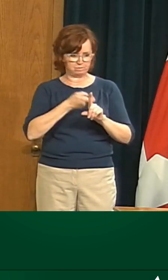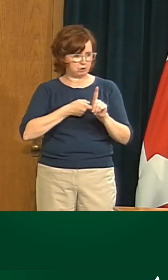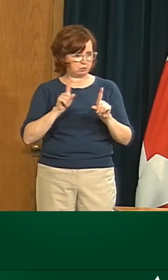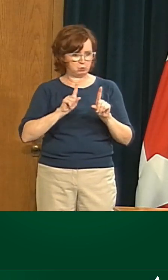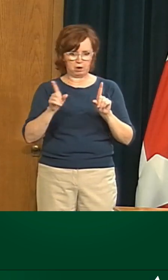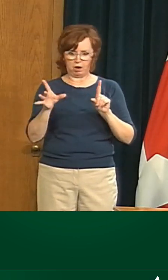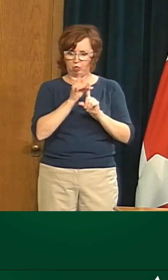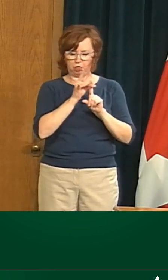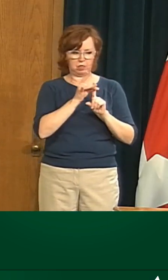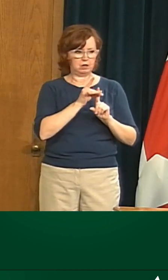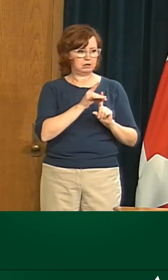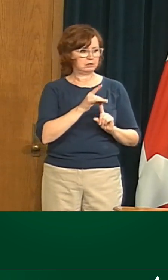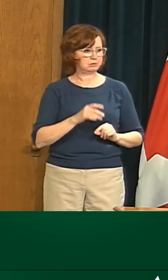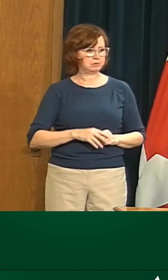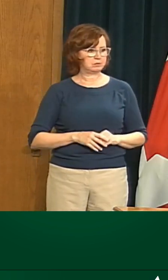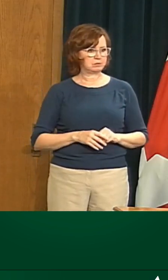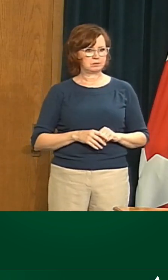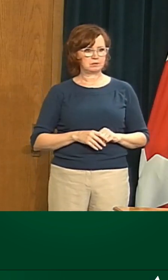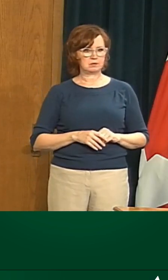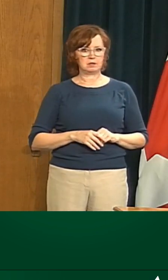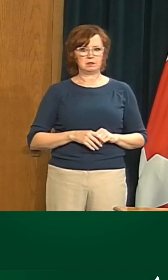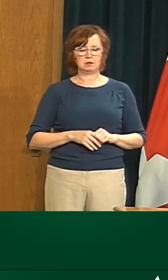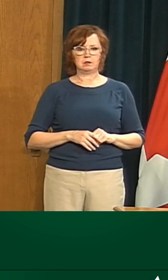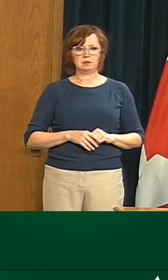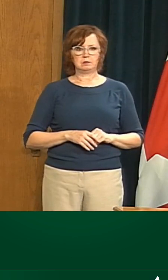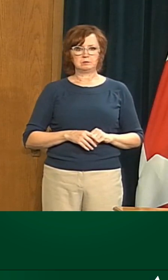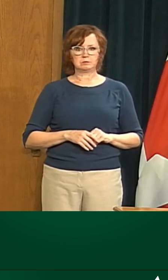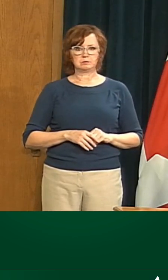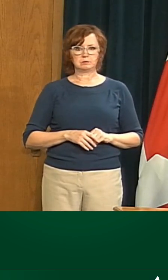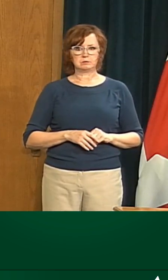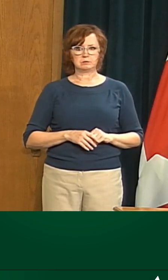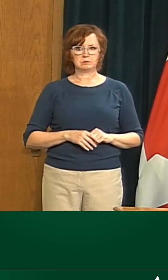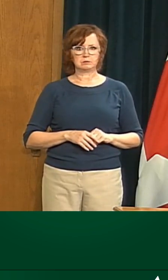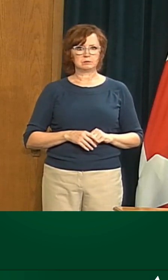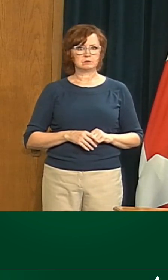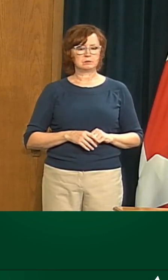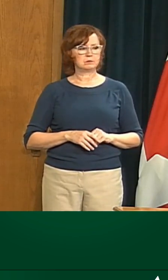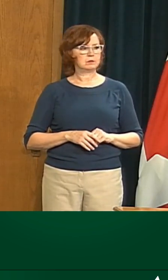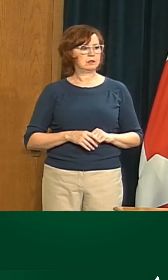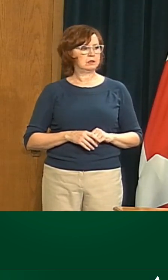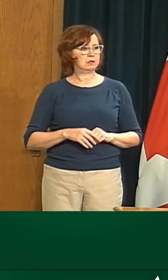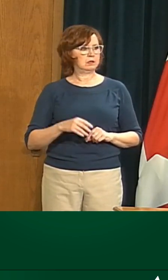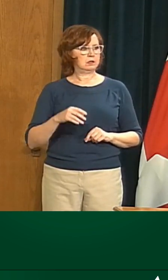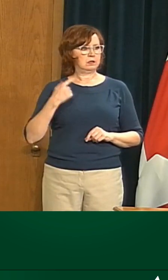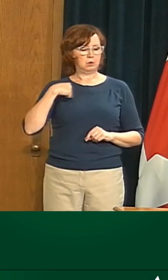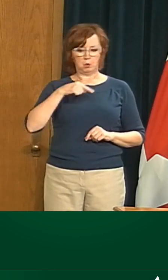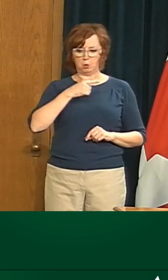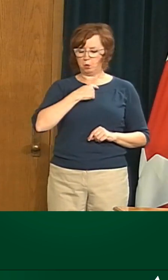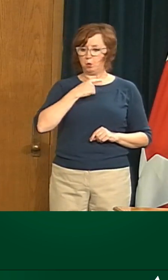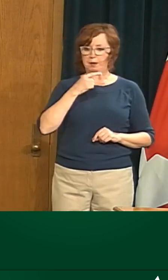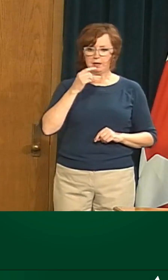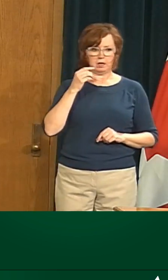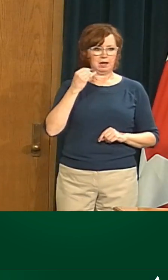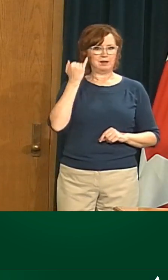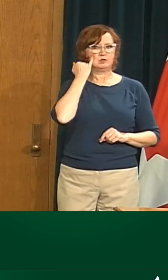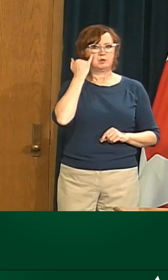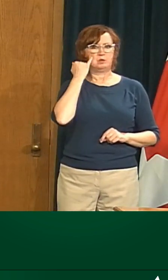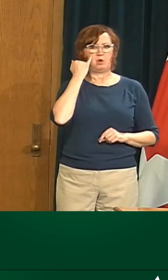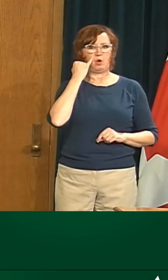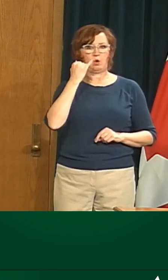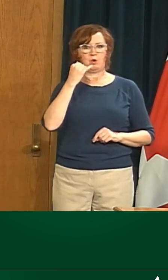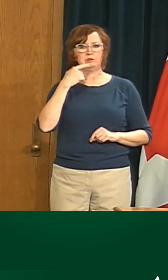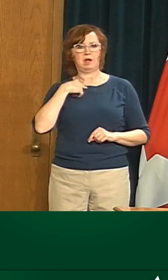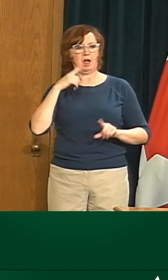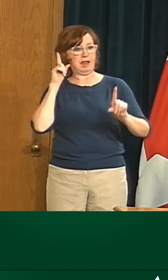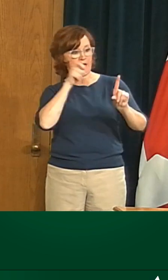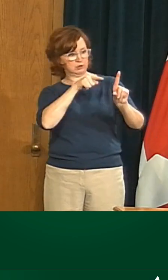us should be able to name all the people we've been in close contact with over the last 2 weeks as a new normal. And we need to always say